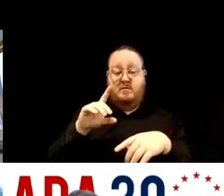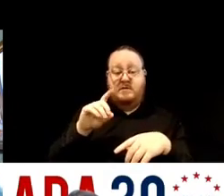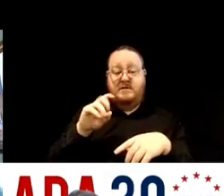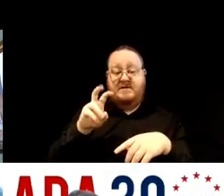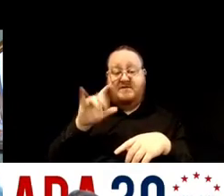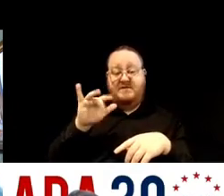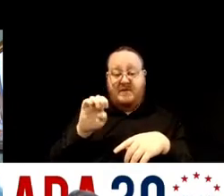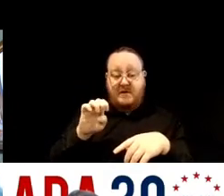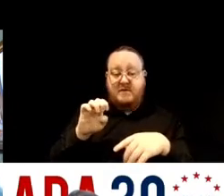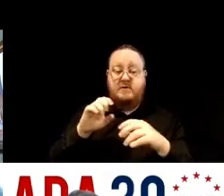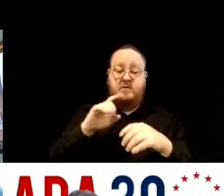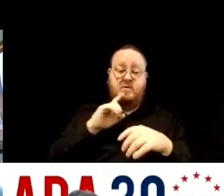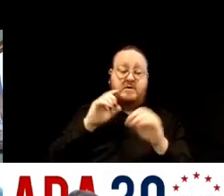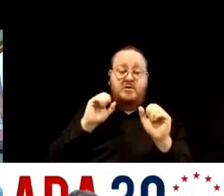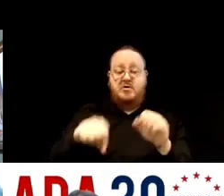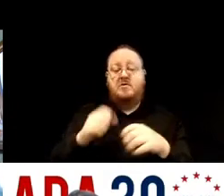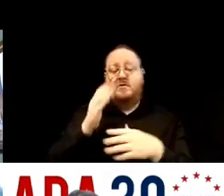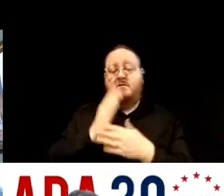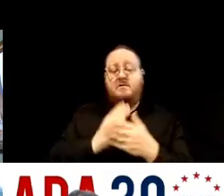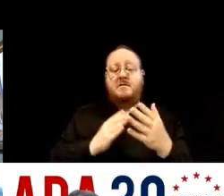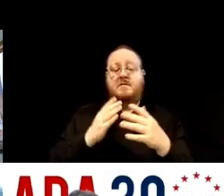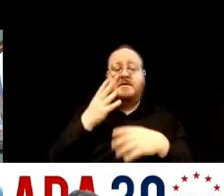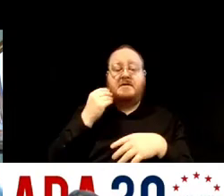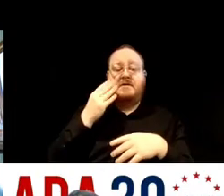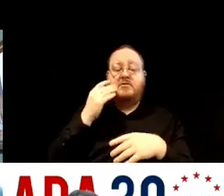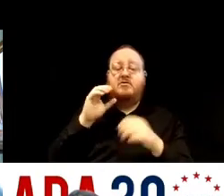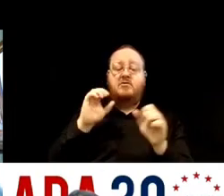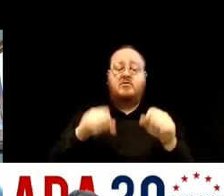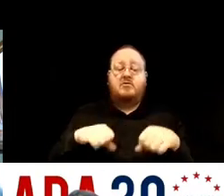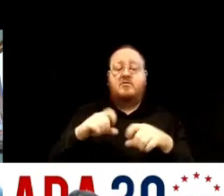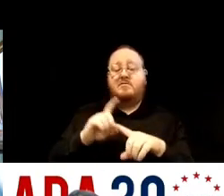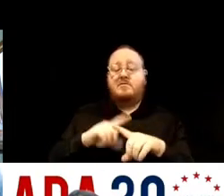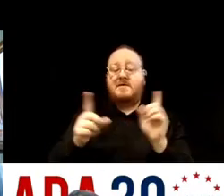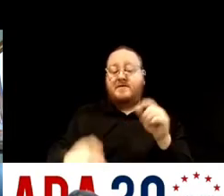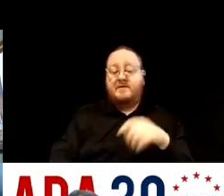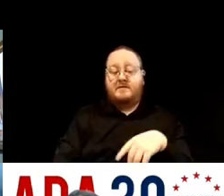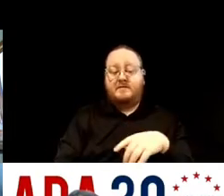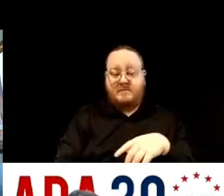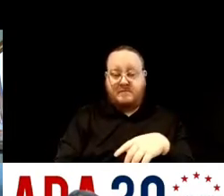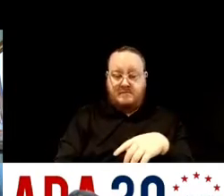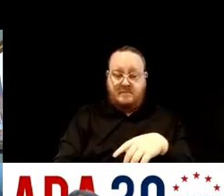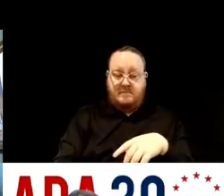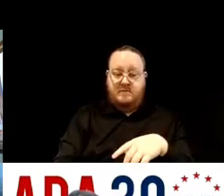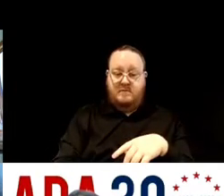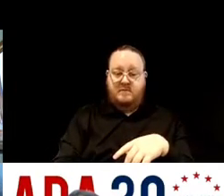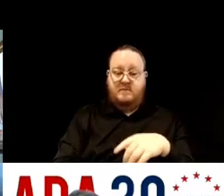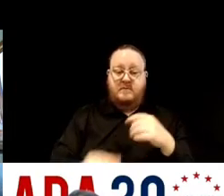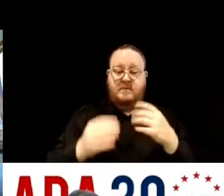could have a different experience on that. Just want to make sure that everyone's aware of that as well.